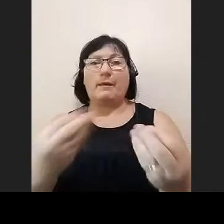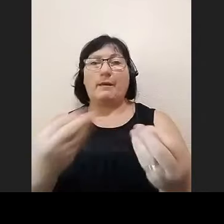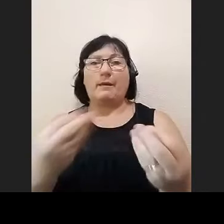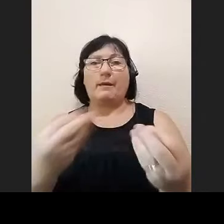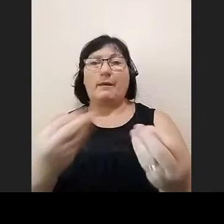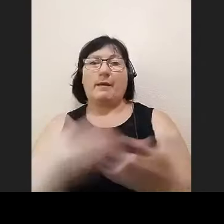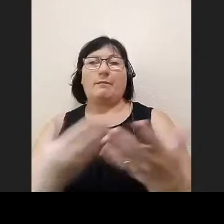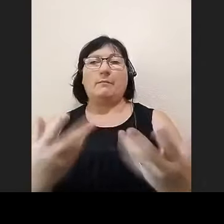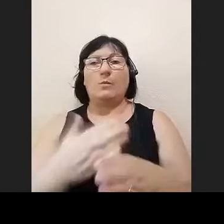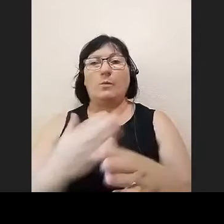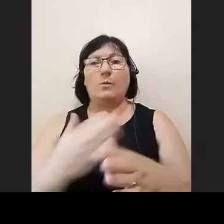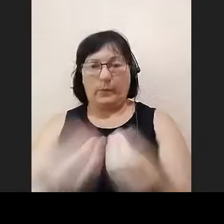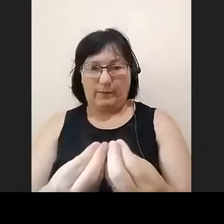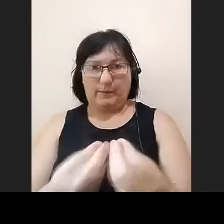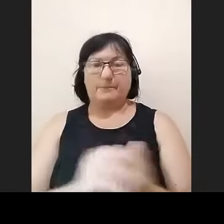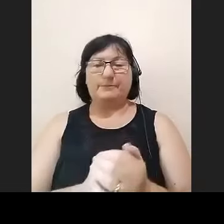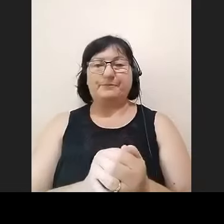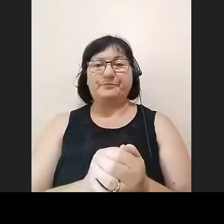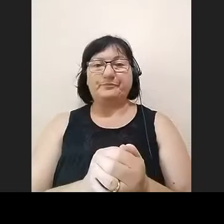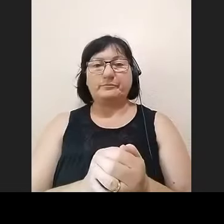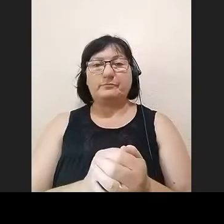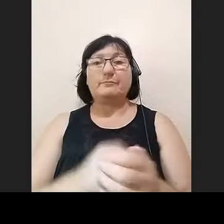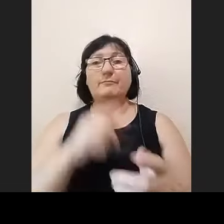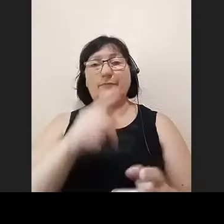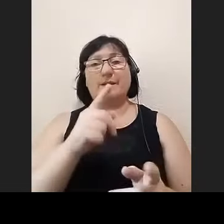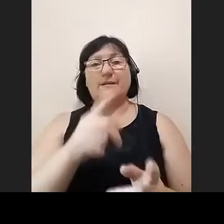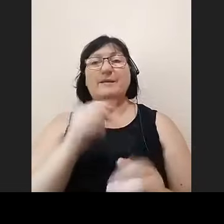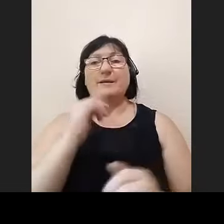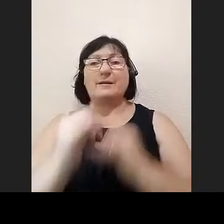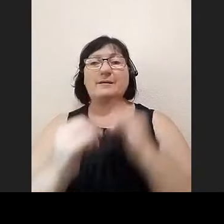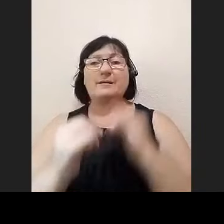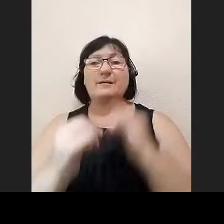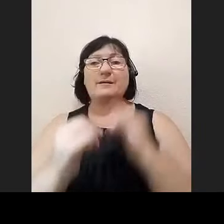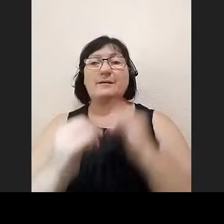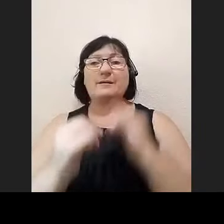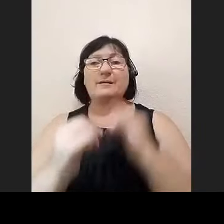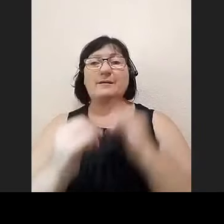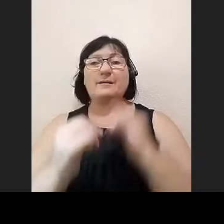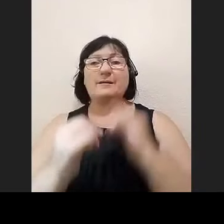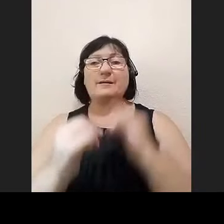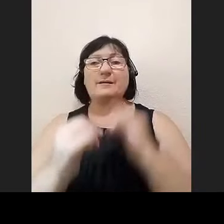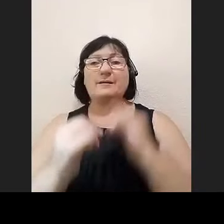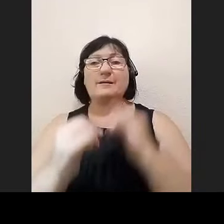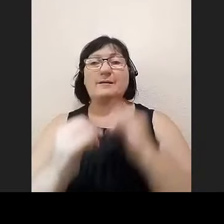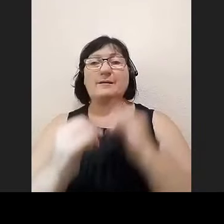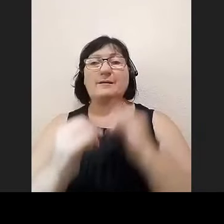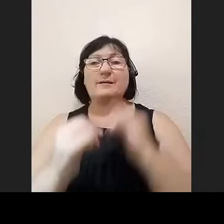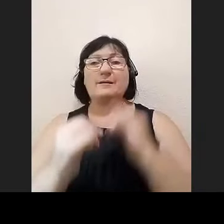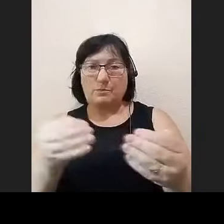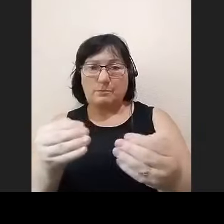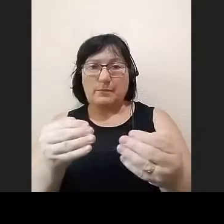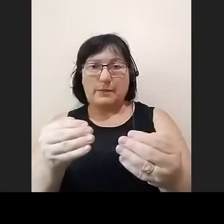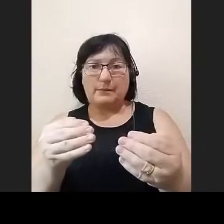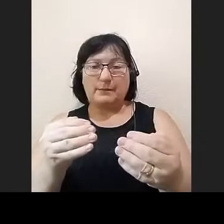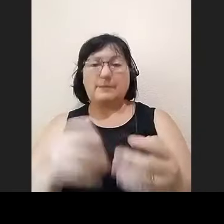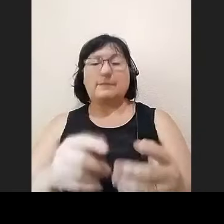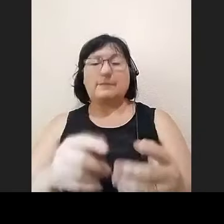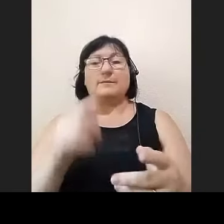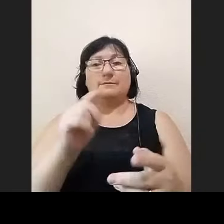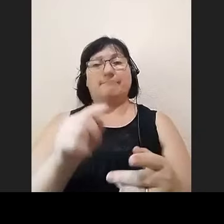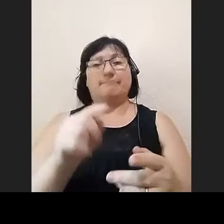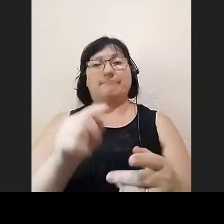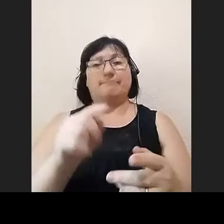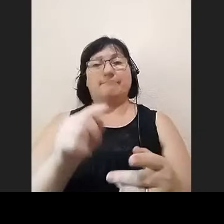management approach that seeks to collaborate with trade supply chain entities who maintain high